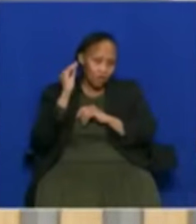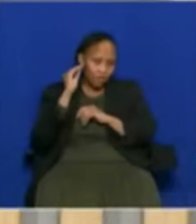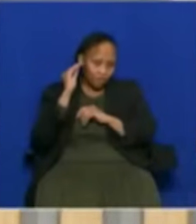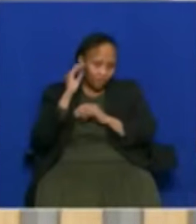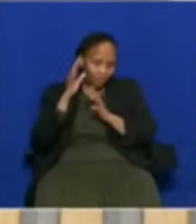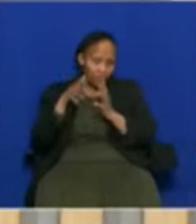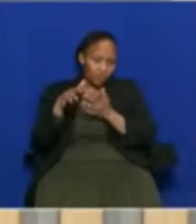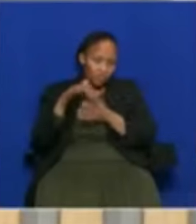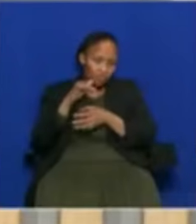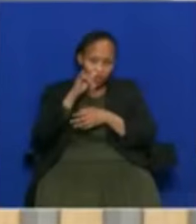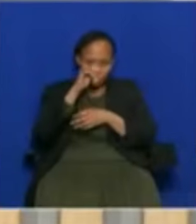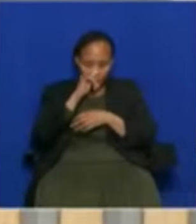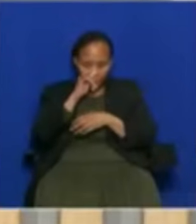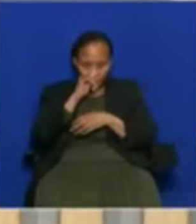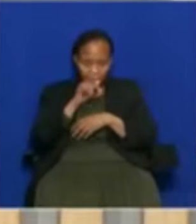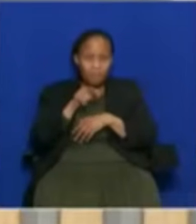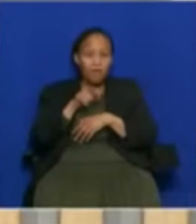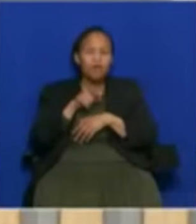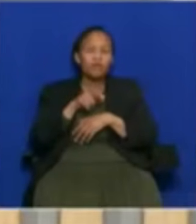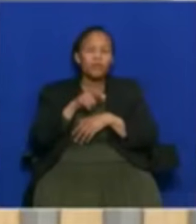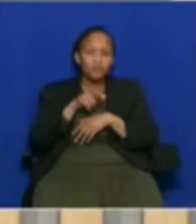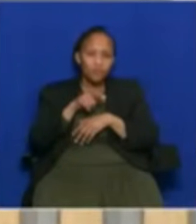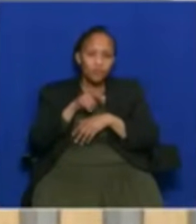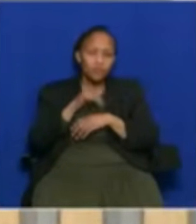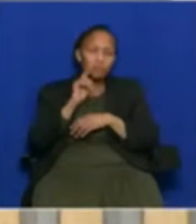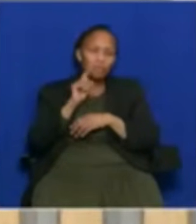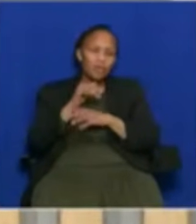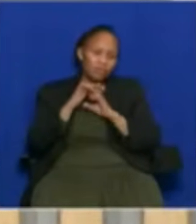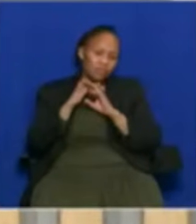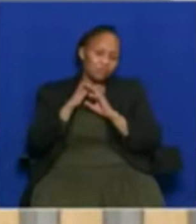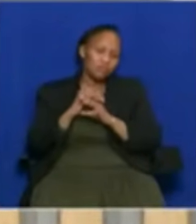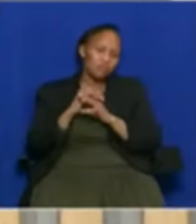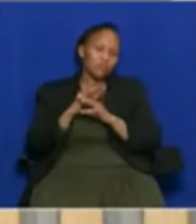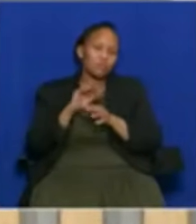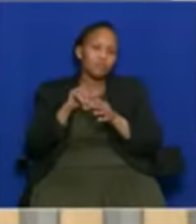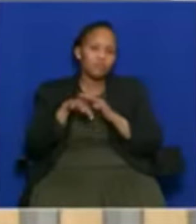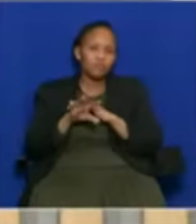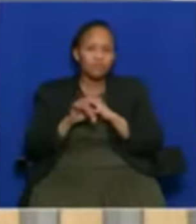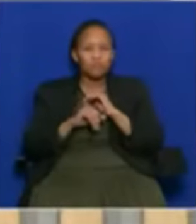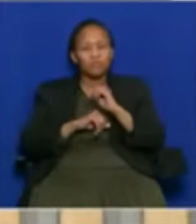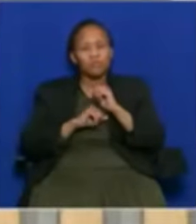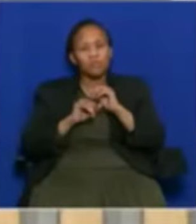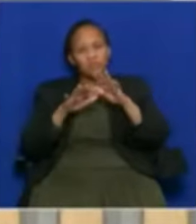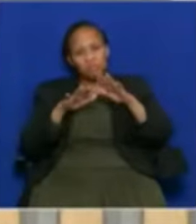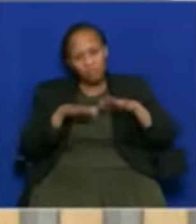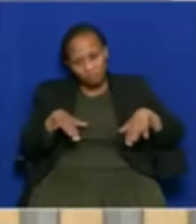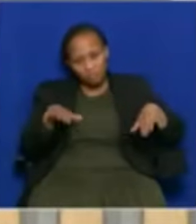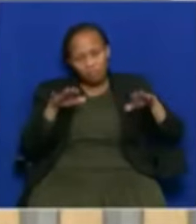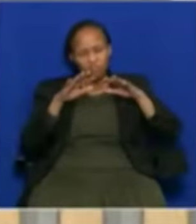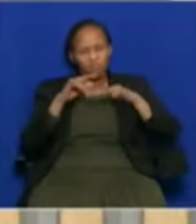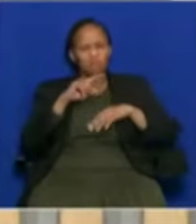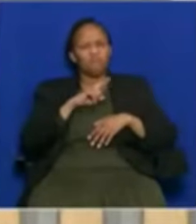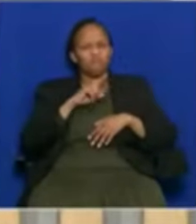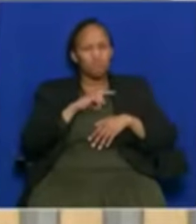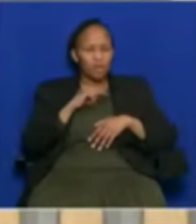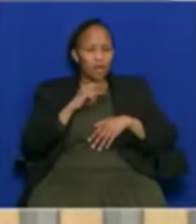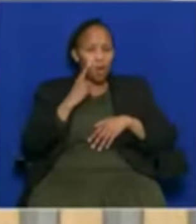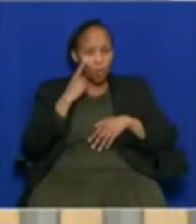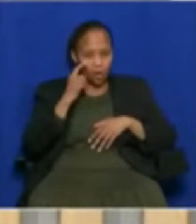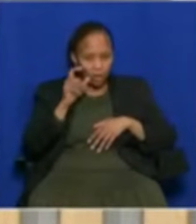they be prohibited from entering those premises, because witnesses, documents that we will